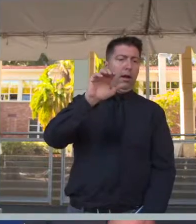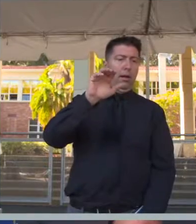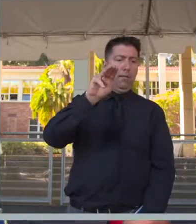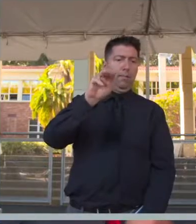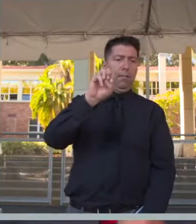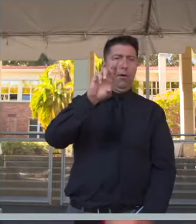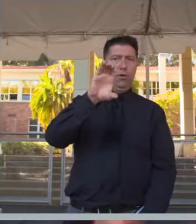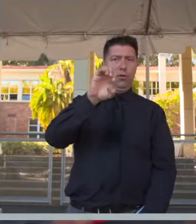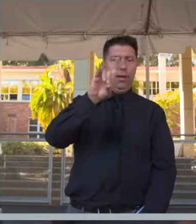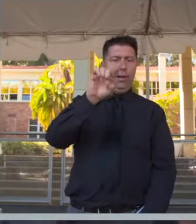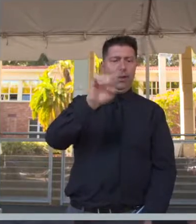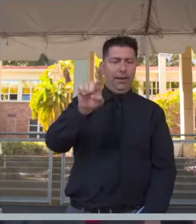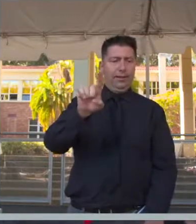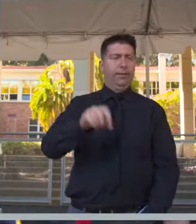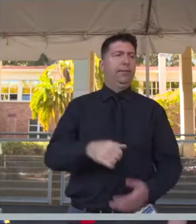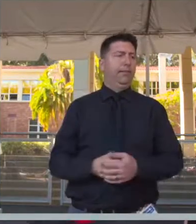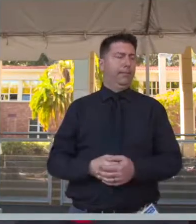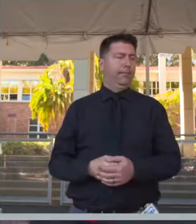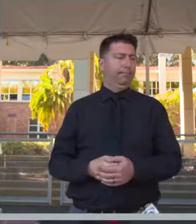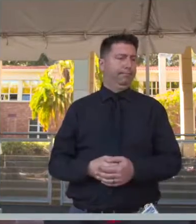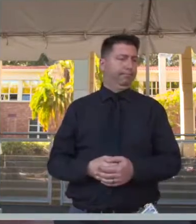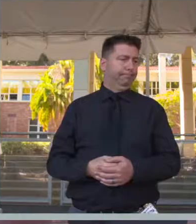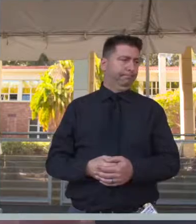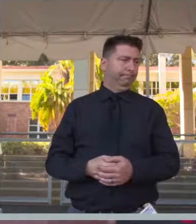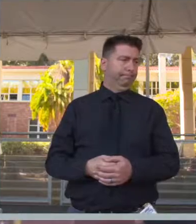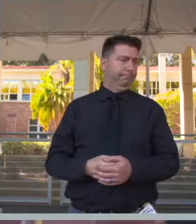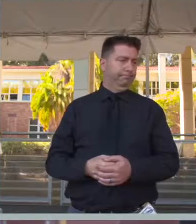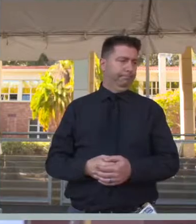Juliana Alonso Alvarez.